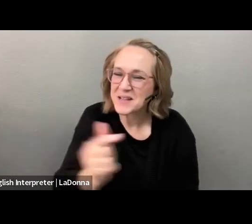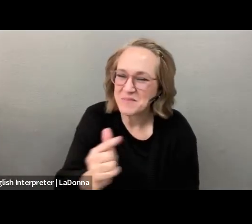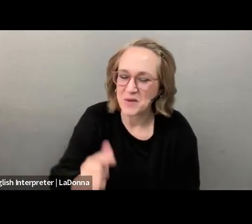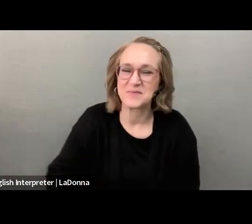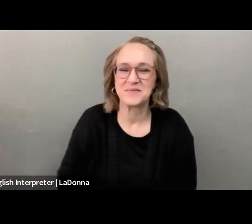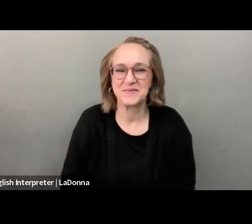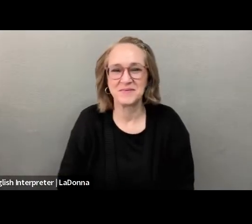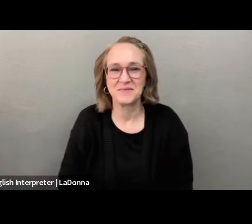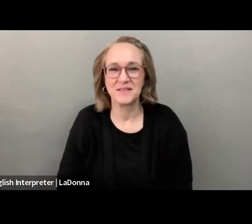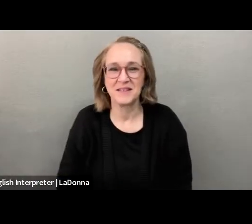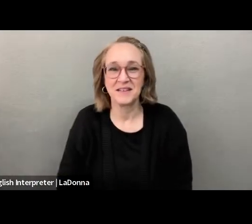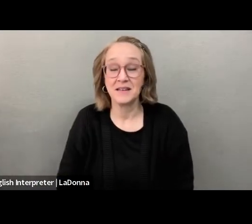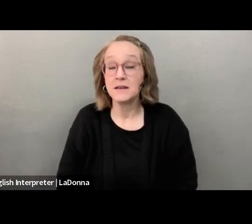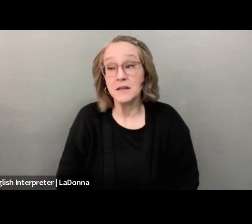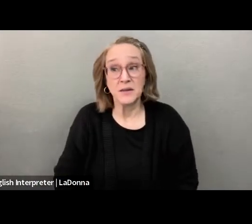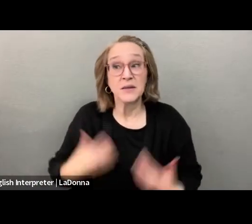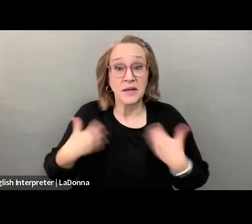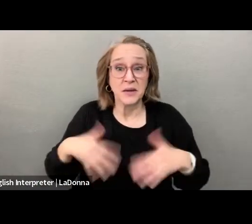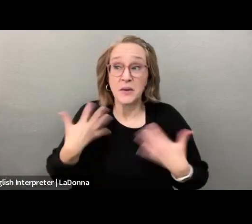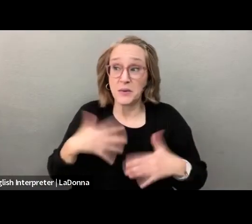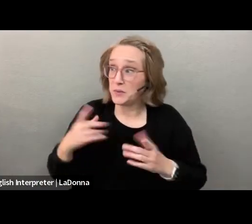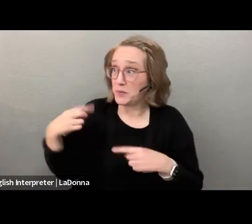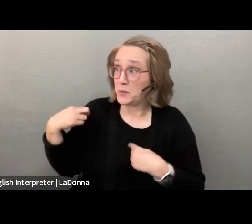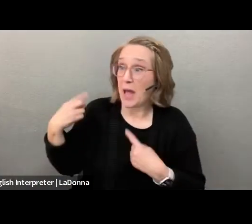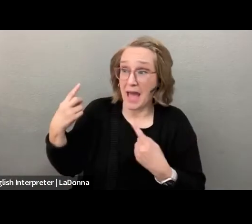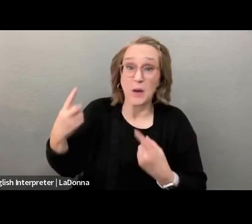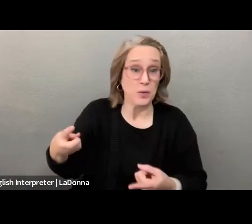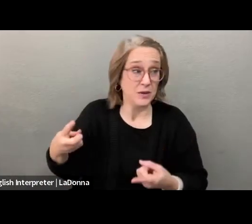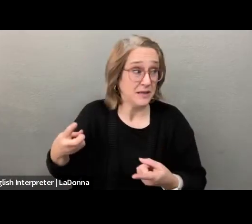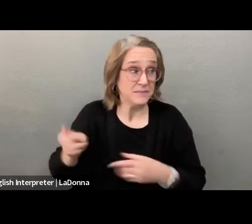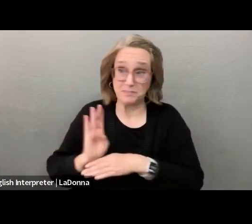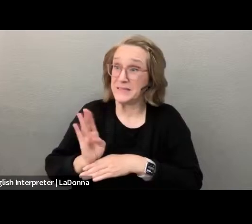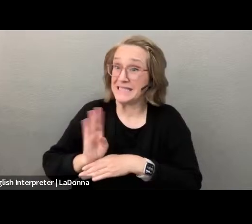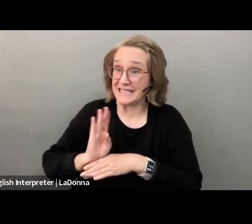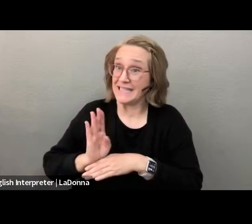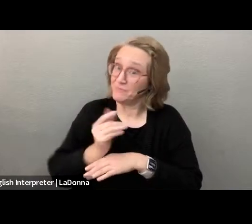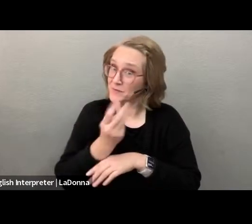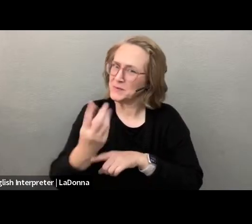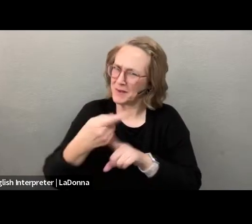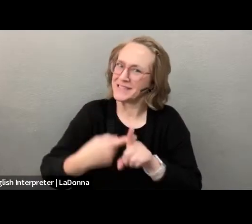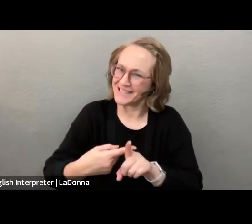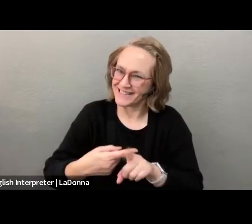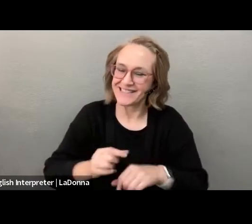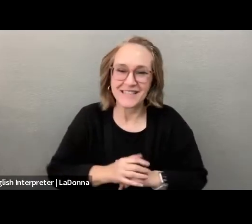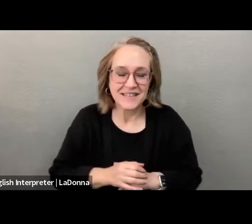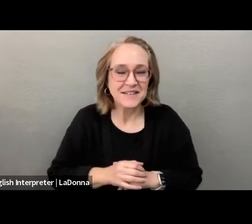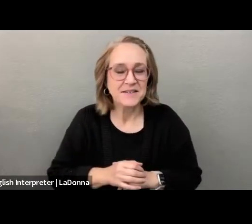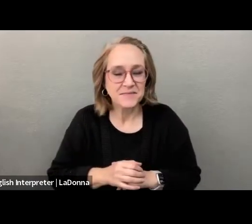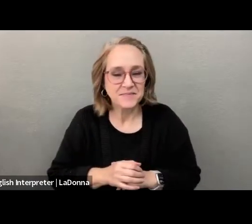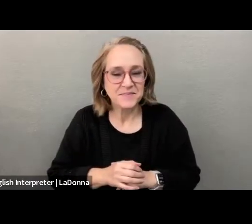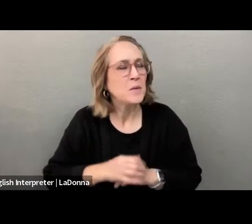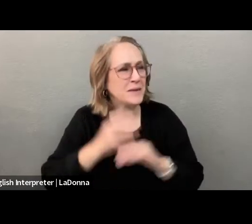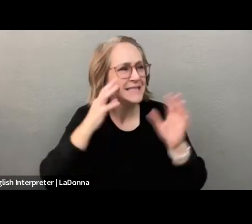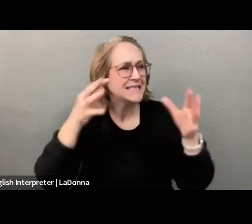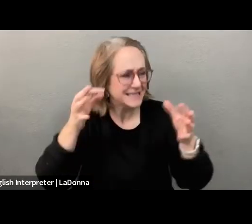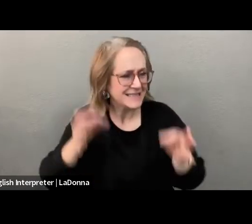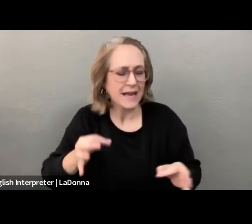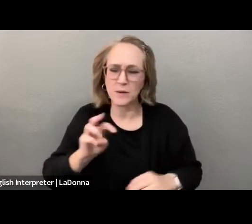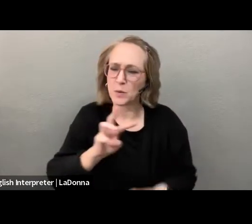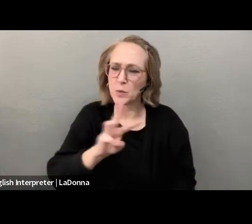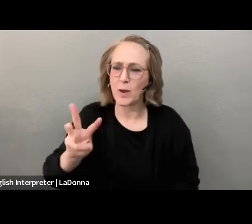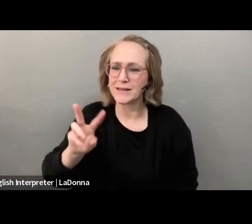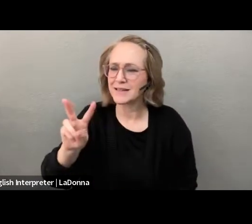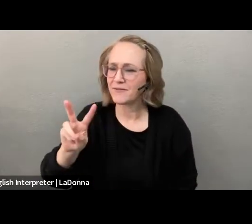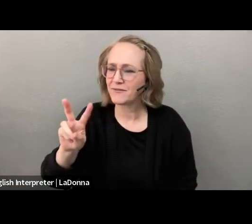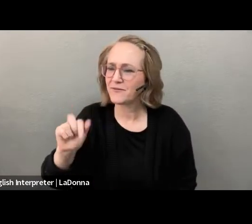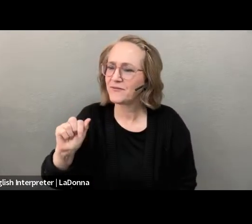We have been really busy this past couple of months. We've kind of decided the West Valley is